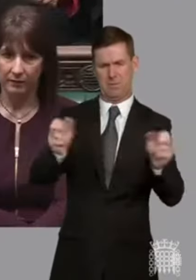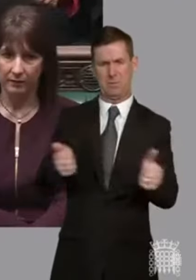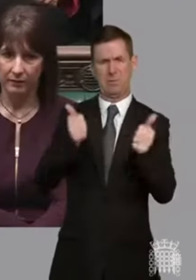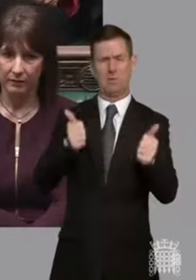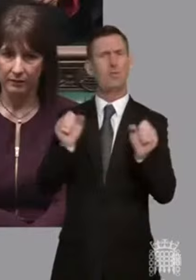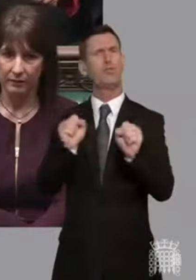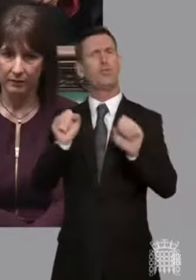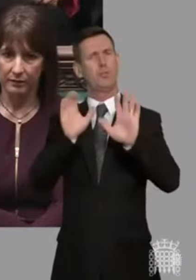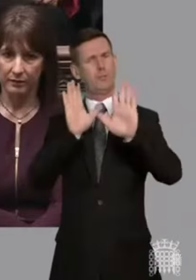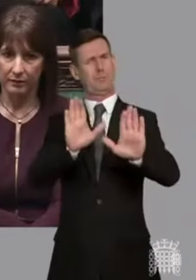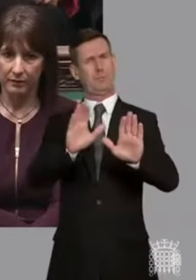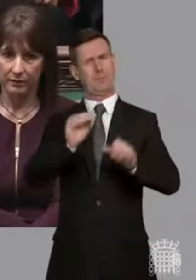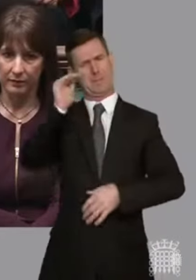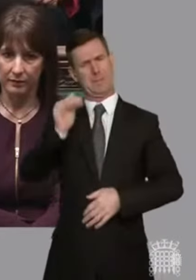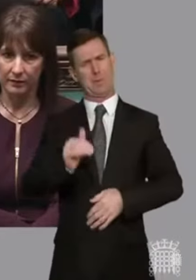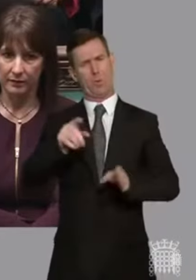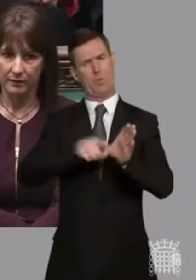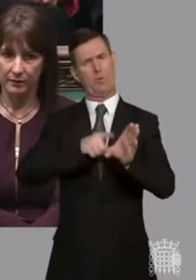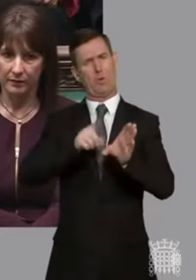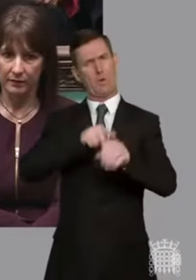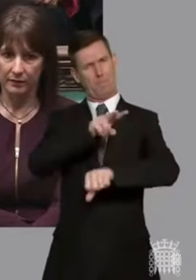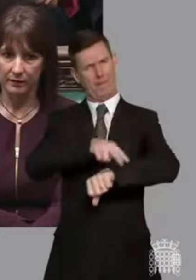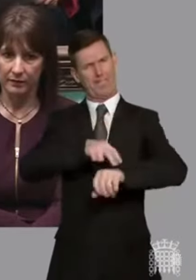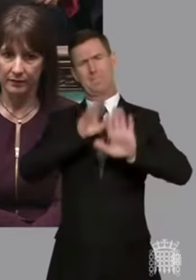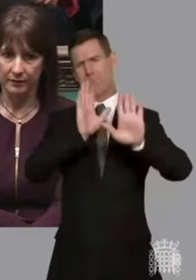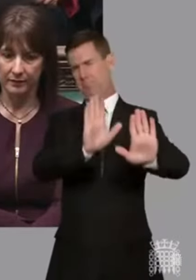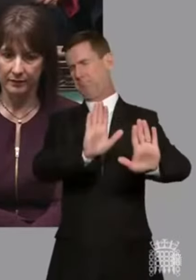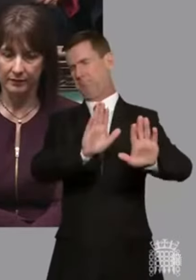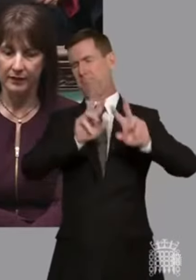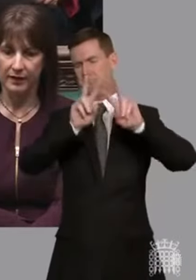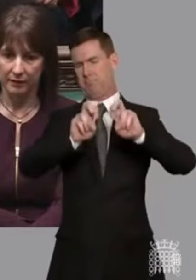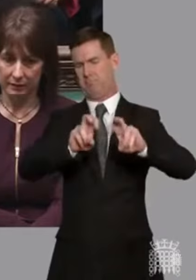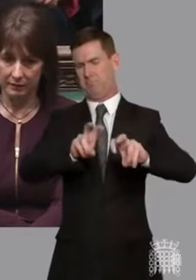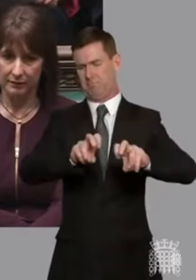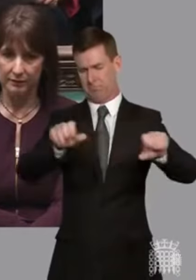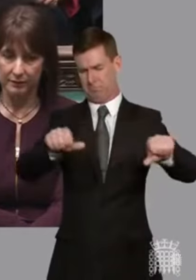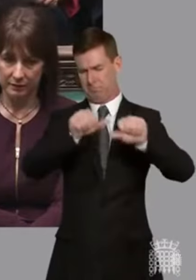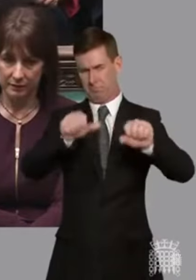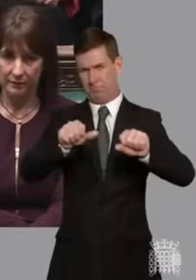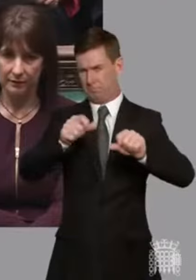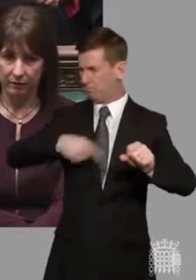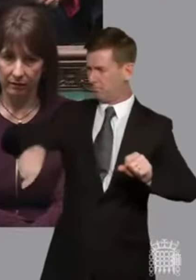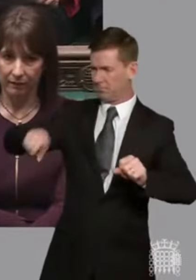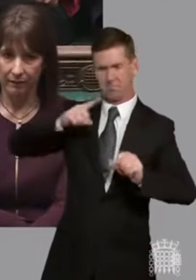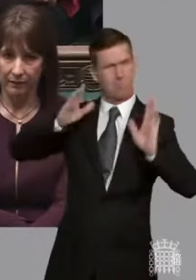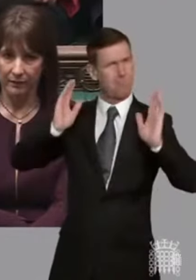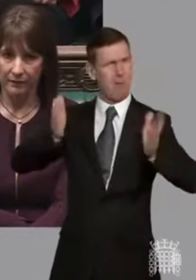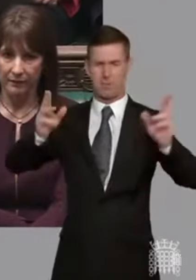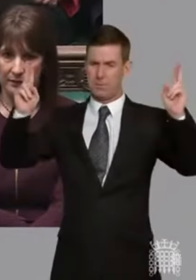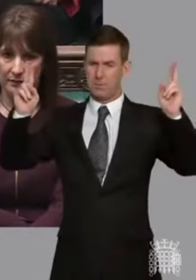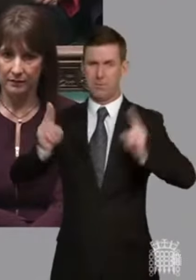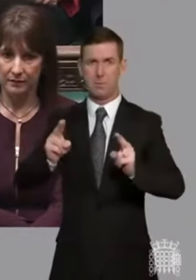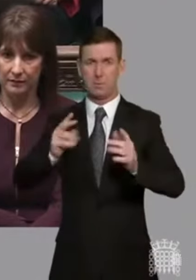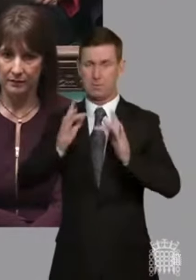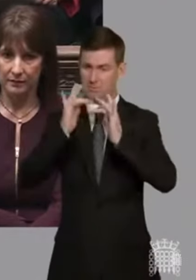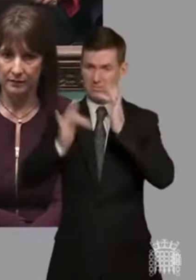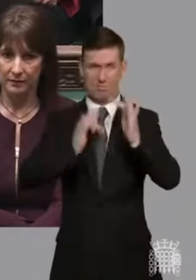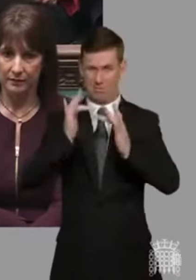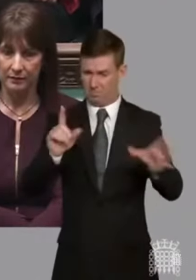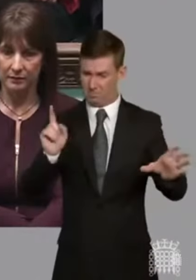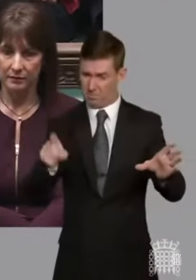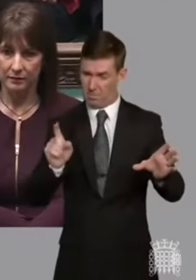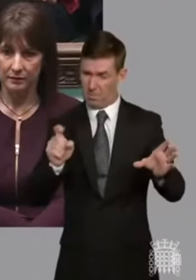bear down on knife crime. It is too easy to get knives online. It's too easy to carry knives without proper consequences. And that's